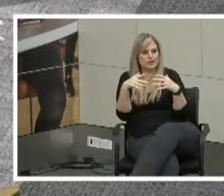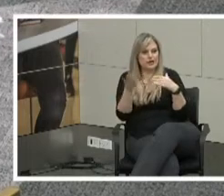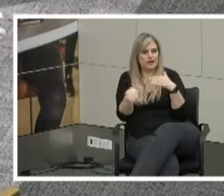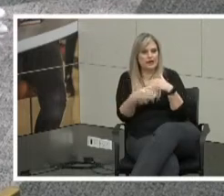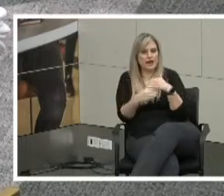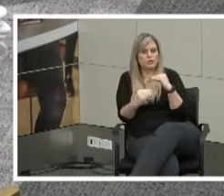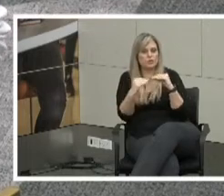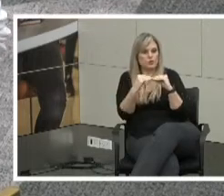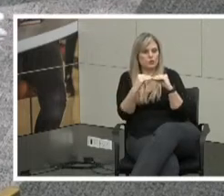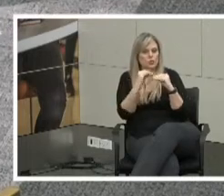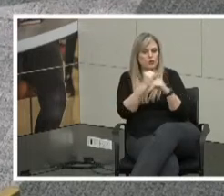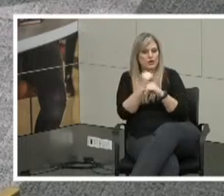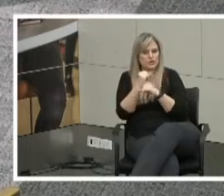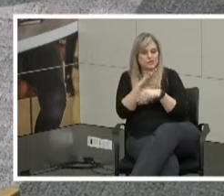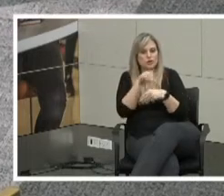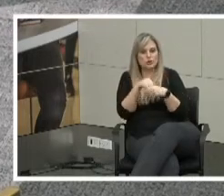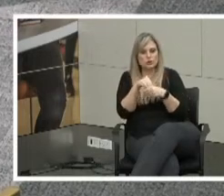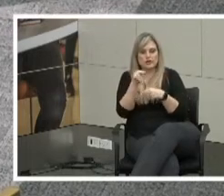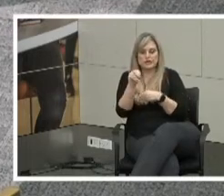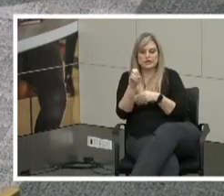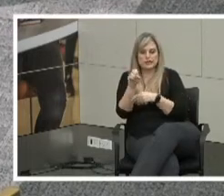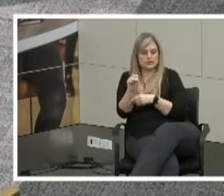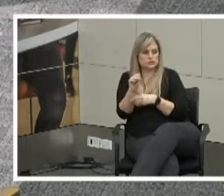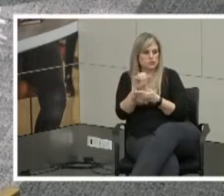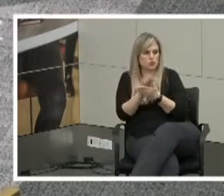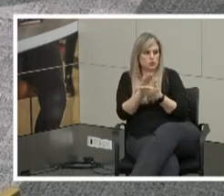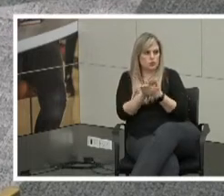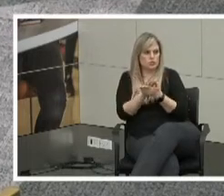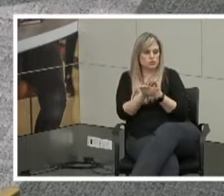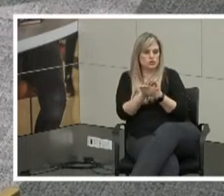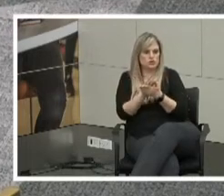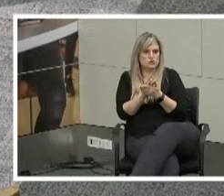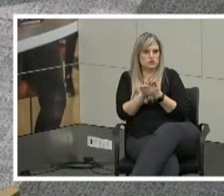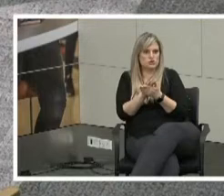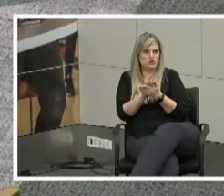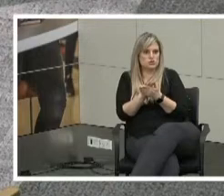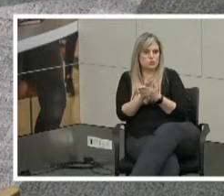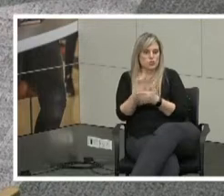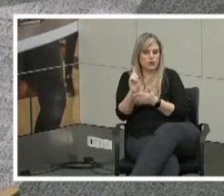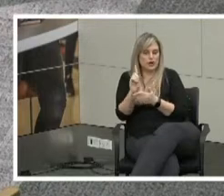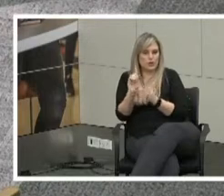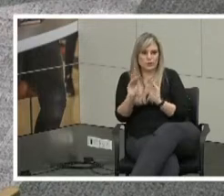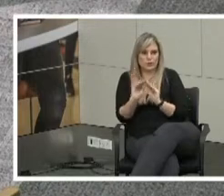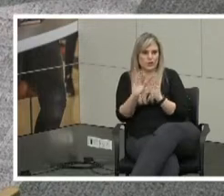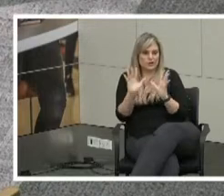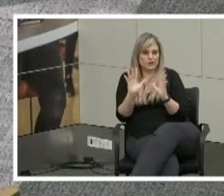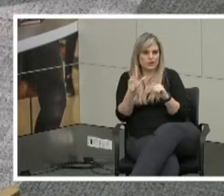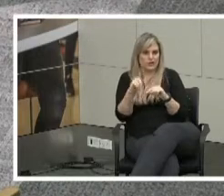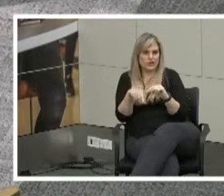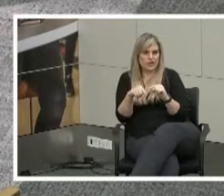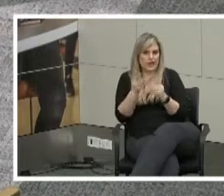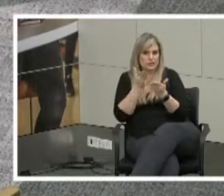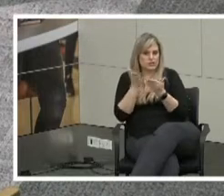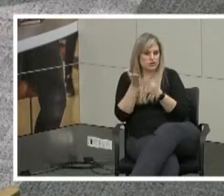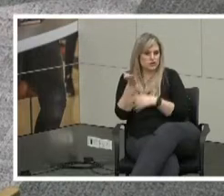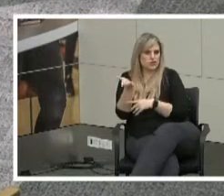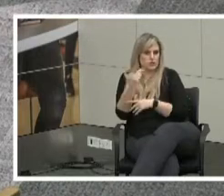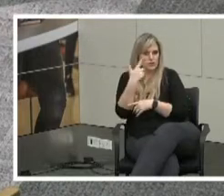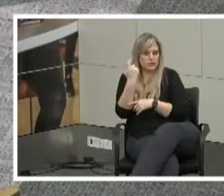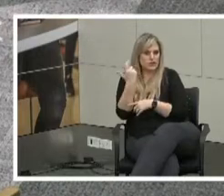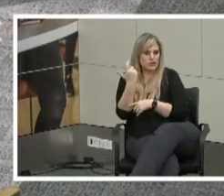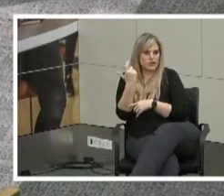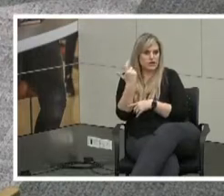campuses including the NES schools which we are not clearly able to serve